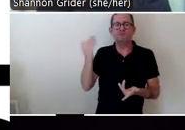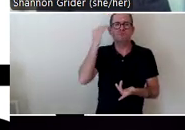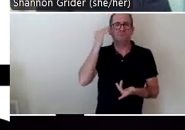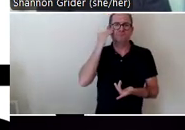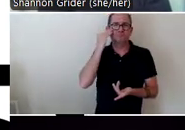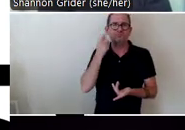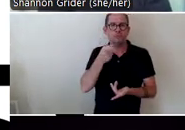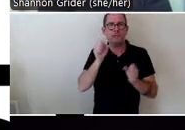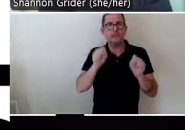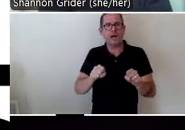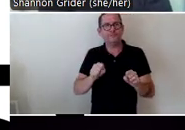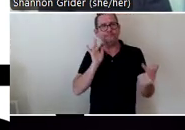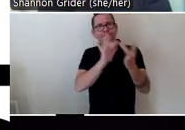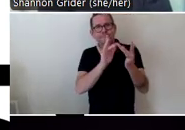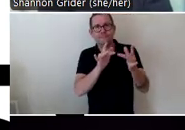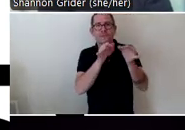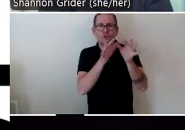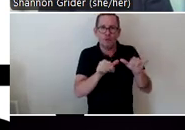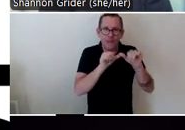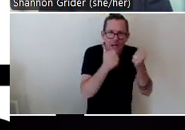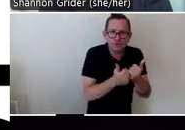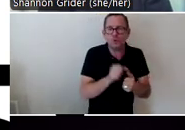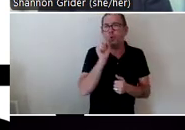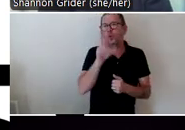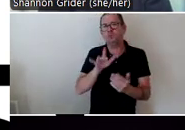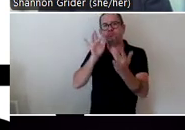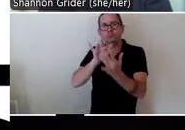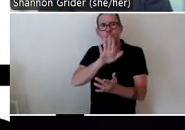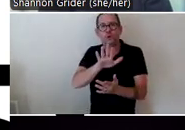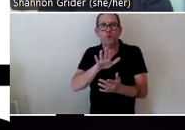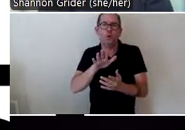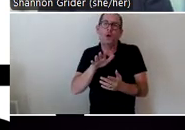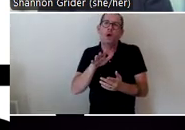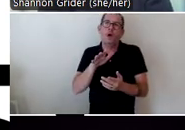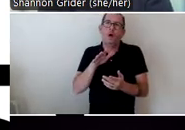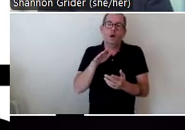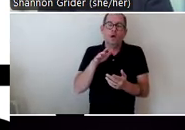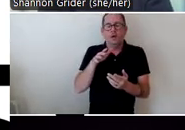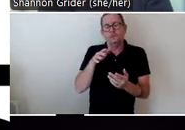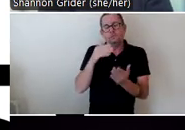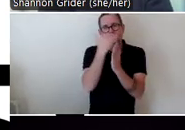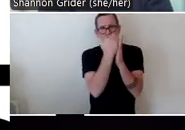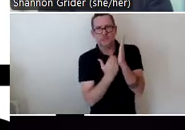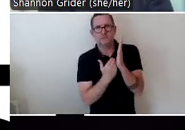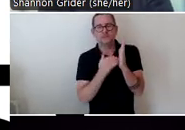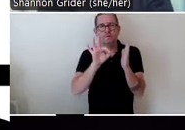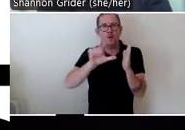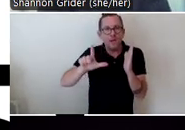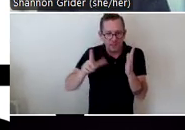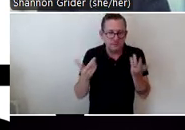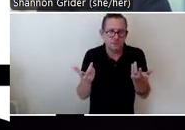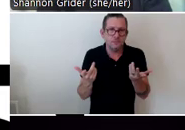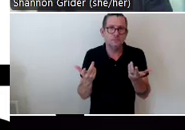going through a secondary trauma saying, oh, again, I'm having to deal with this. I'm having to, educate others on how